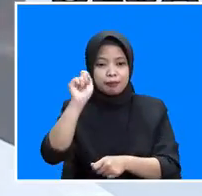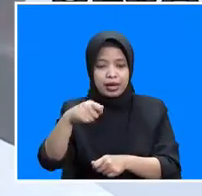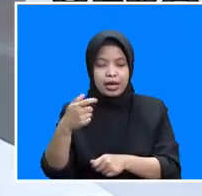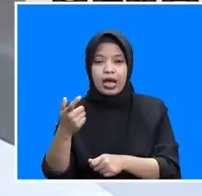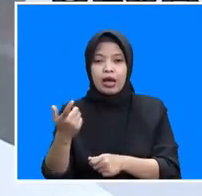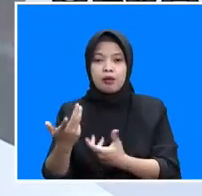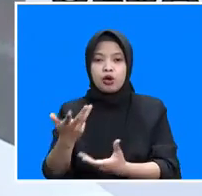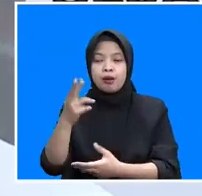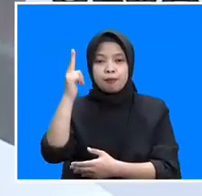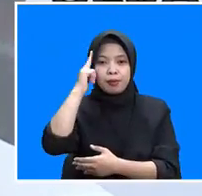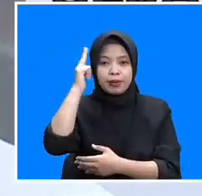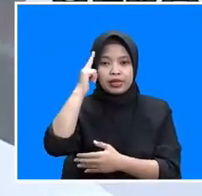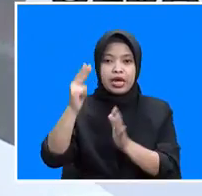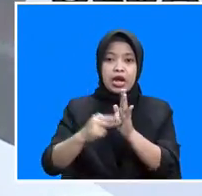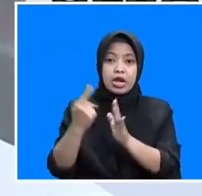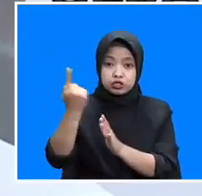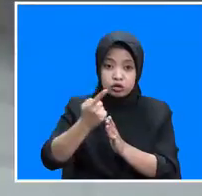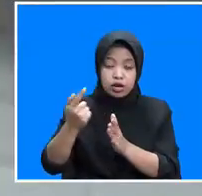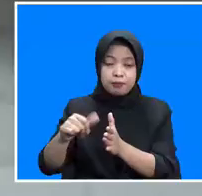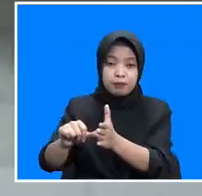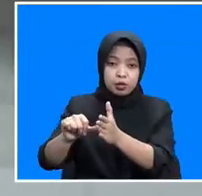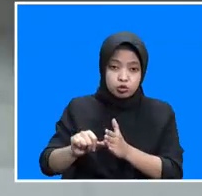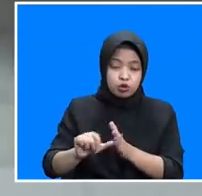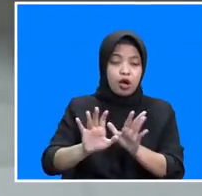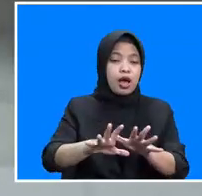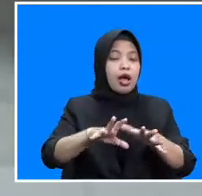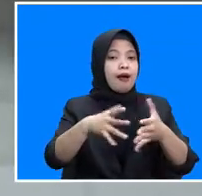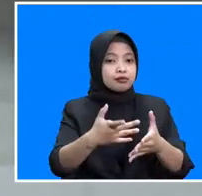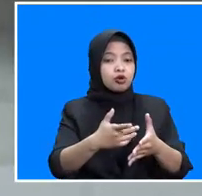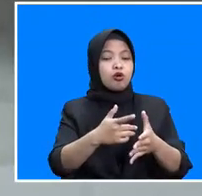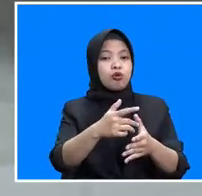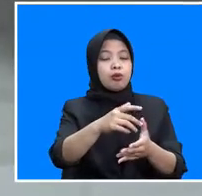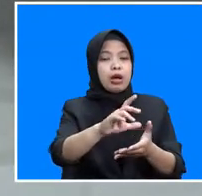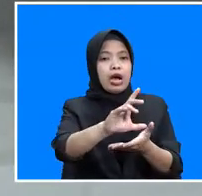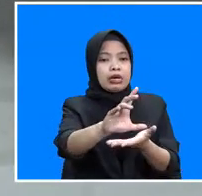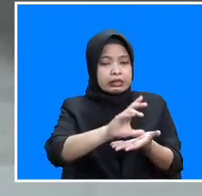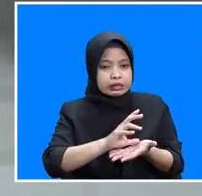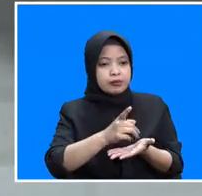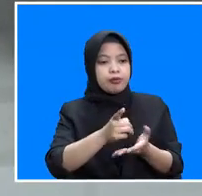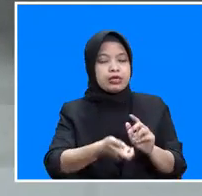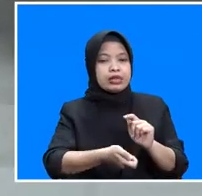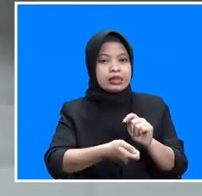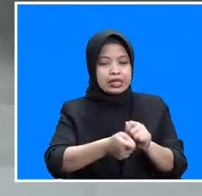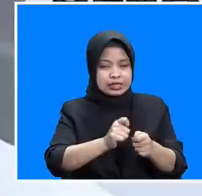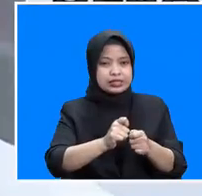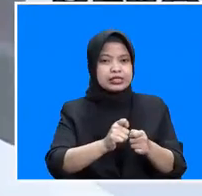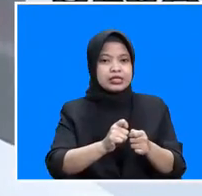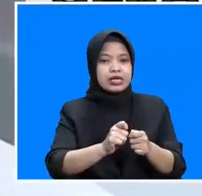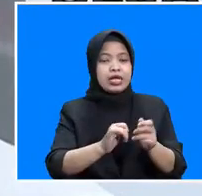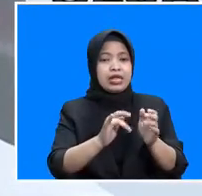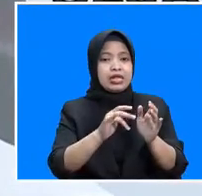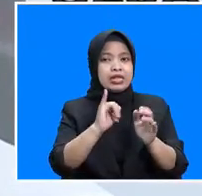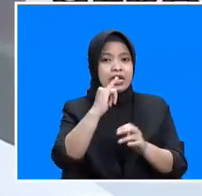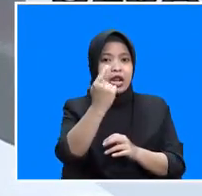governments, whether it's adapting global assessment tools, so we have things like the early grade learning assessment,